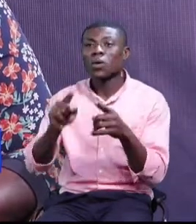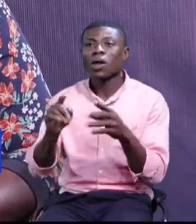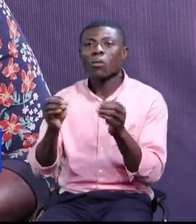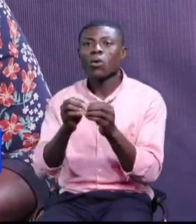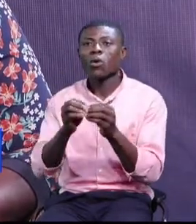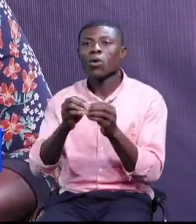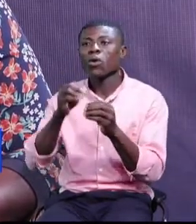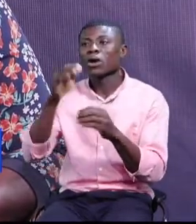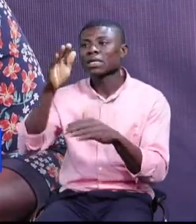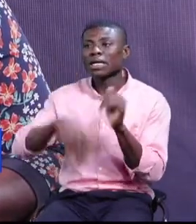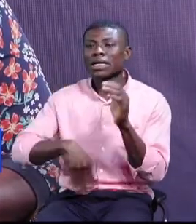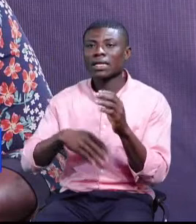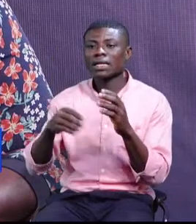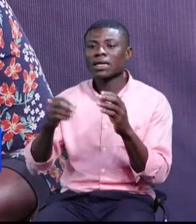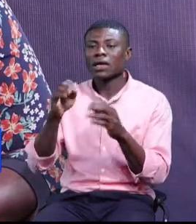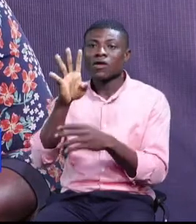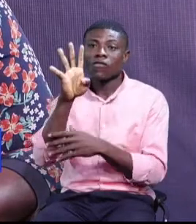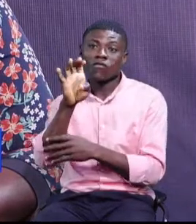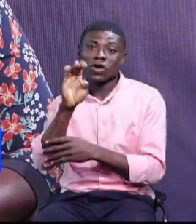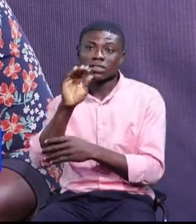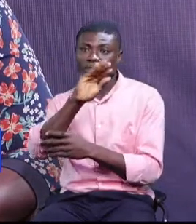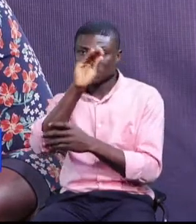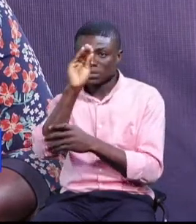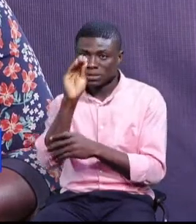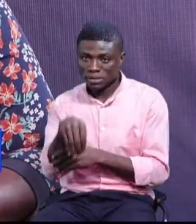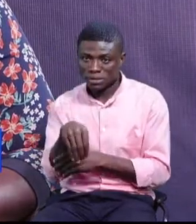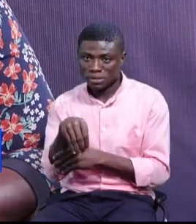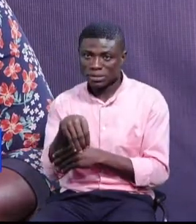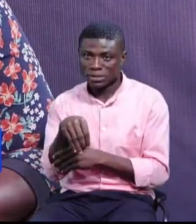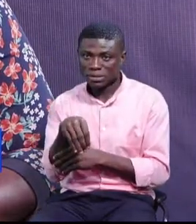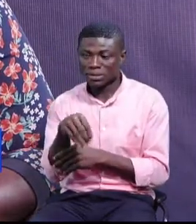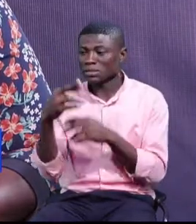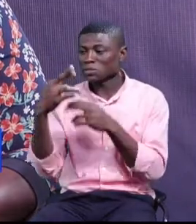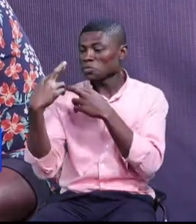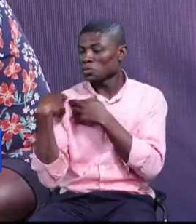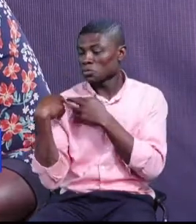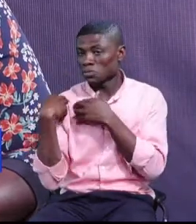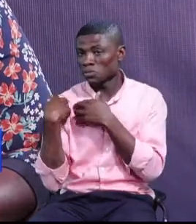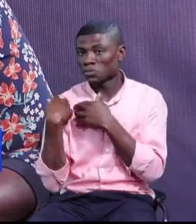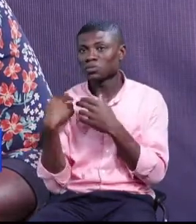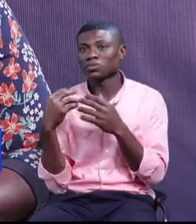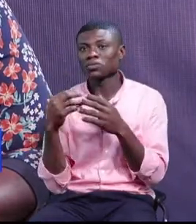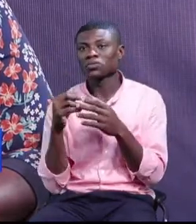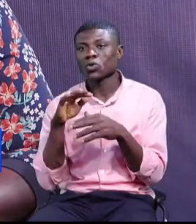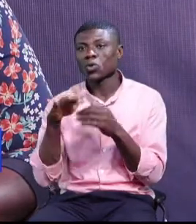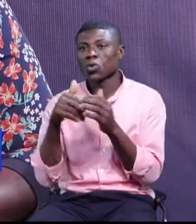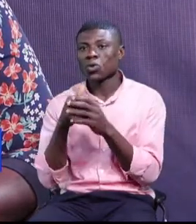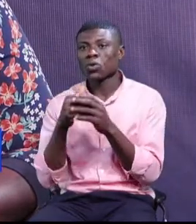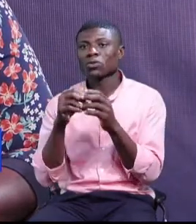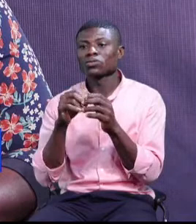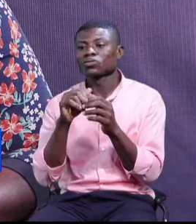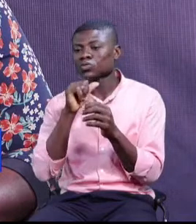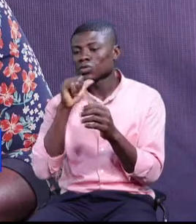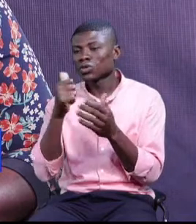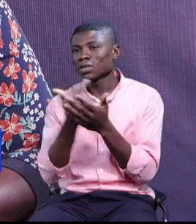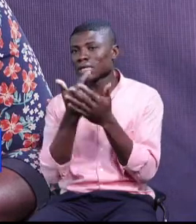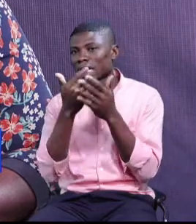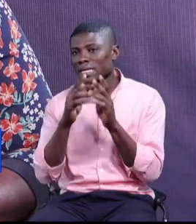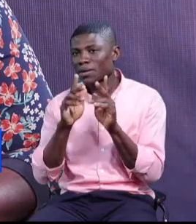than 40% of equity shareholding is owned by